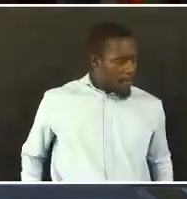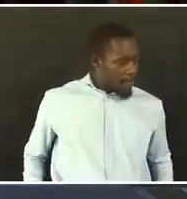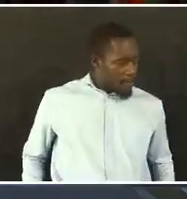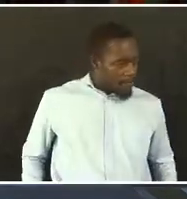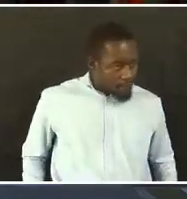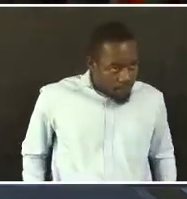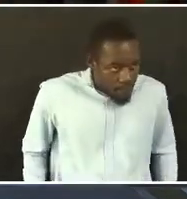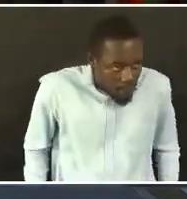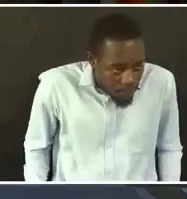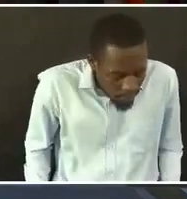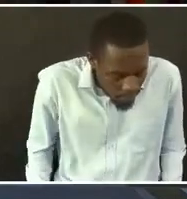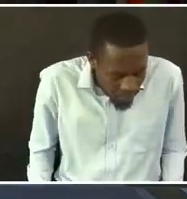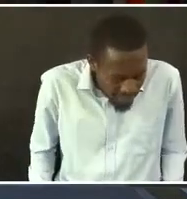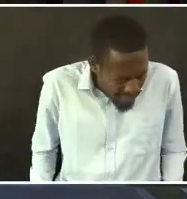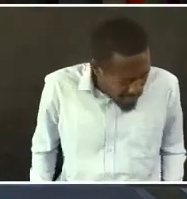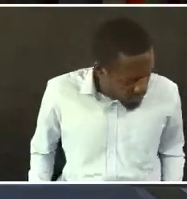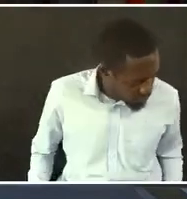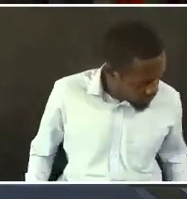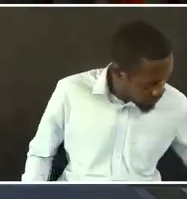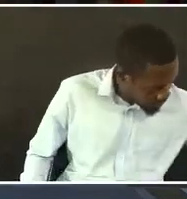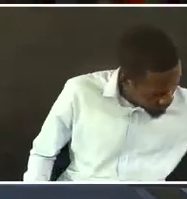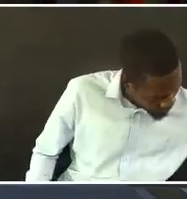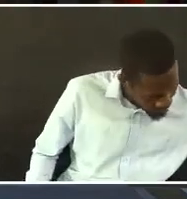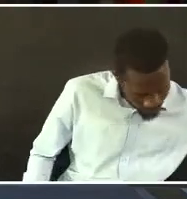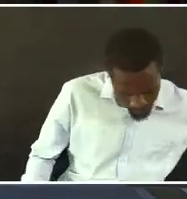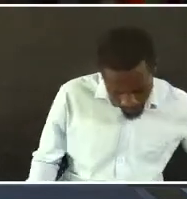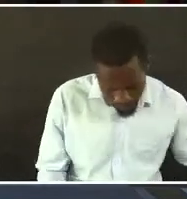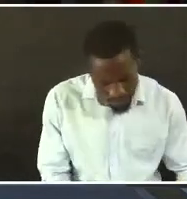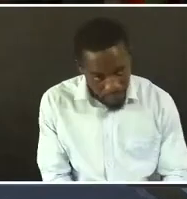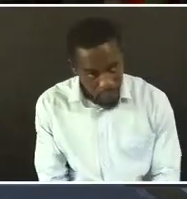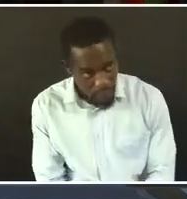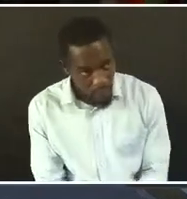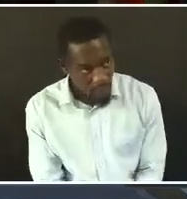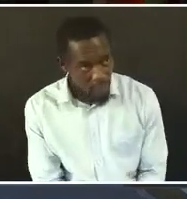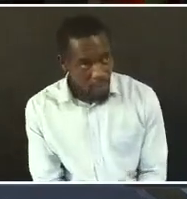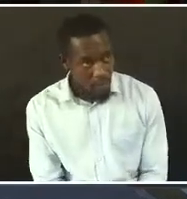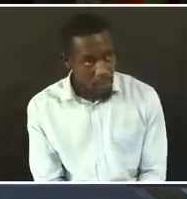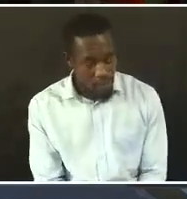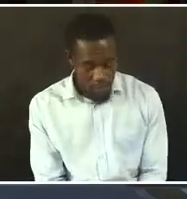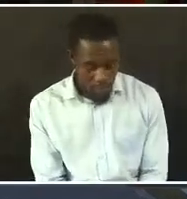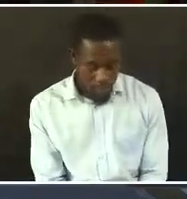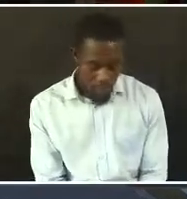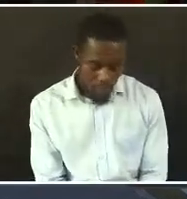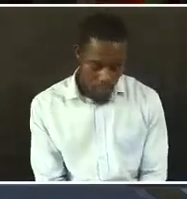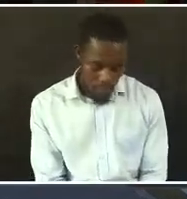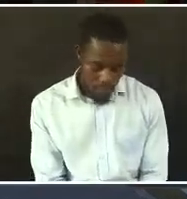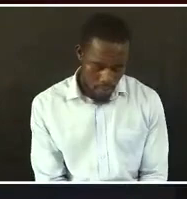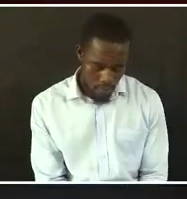Move.